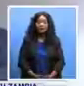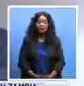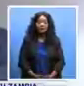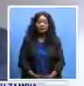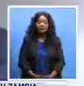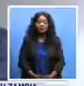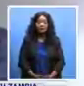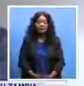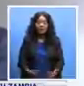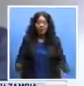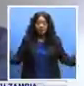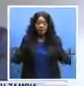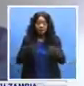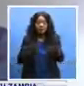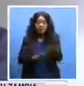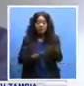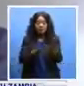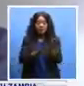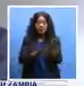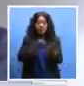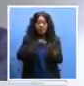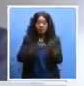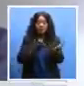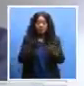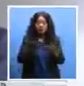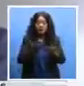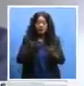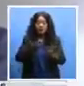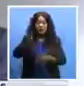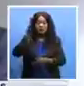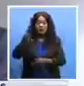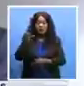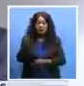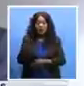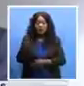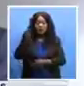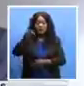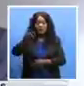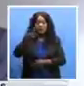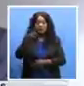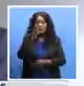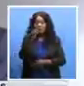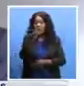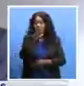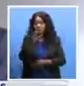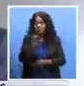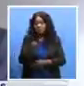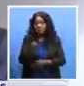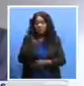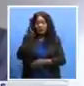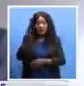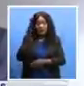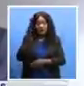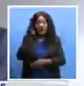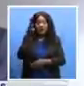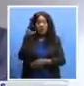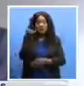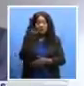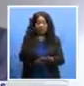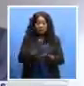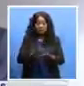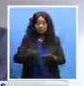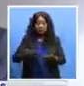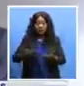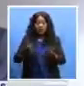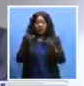of Community Development, Permanent Secretary Dr. Liam Tale, has since written to the DFID, informing